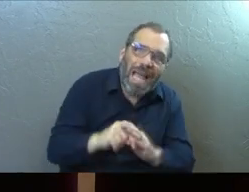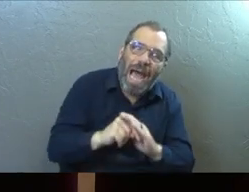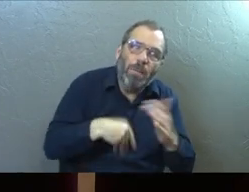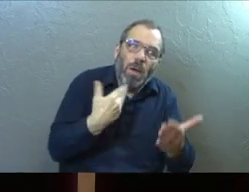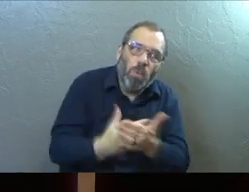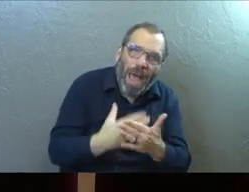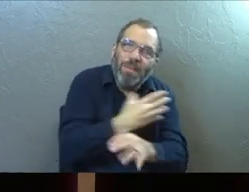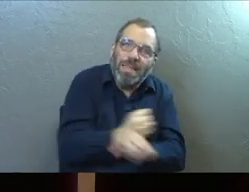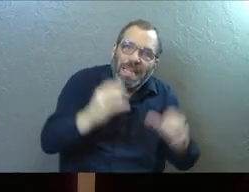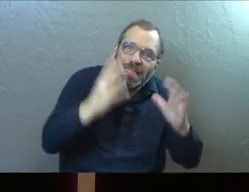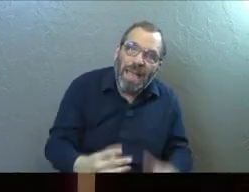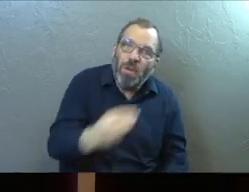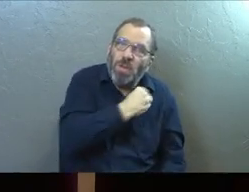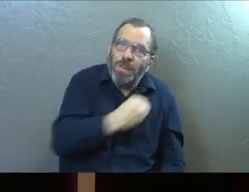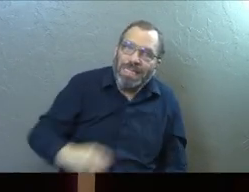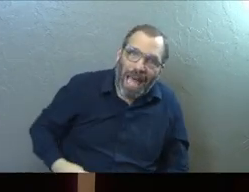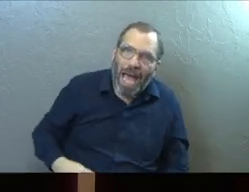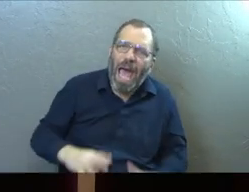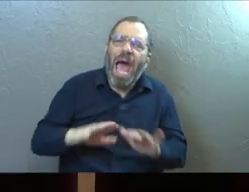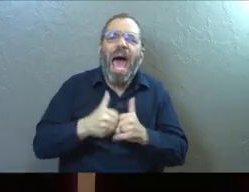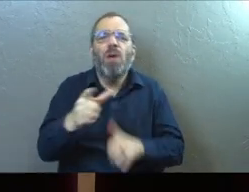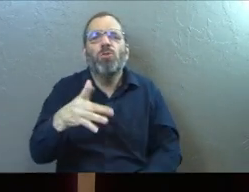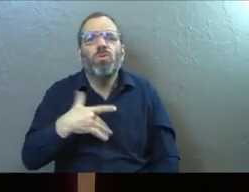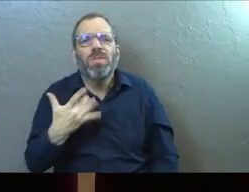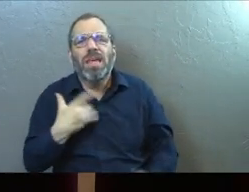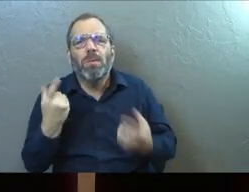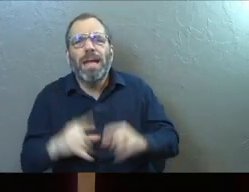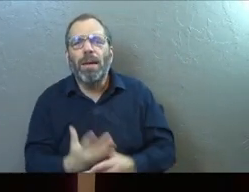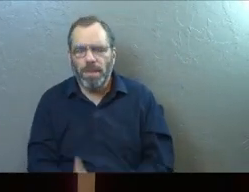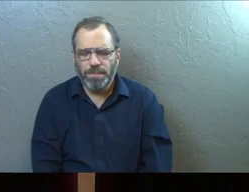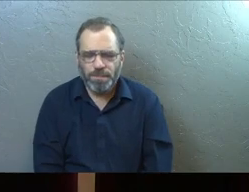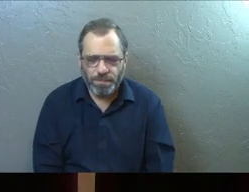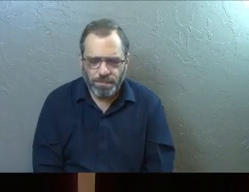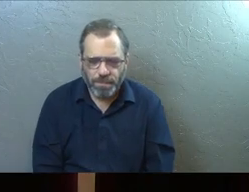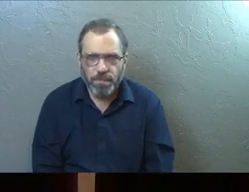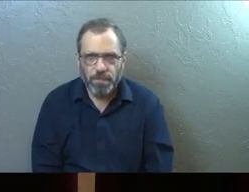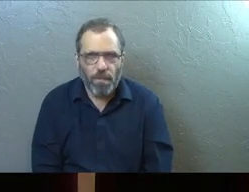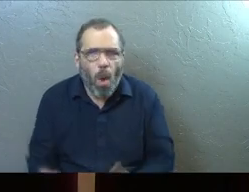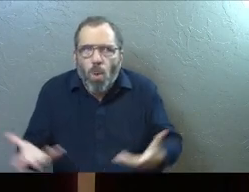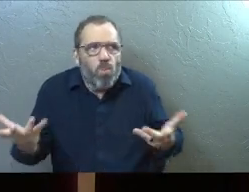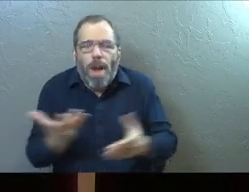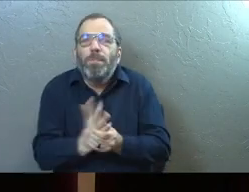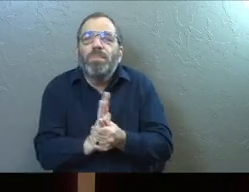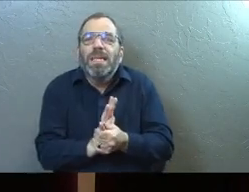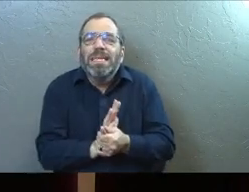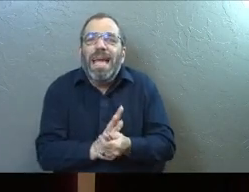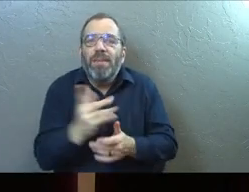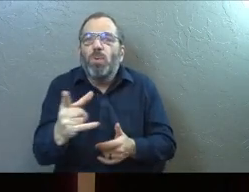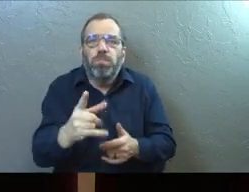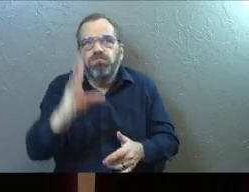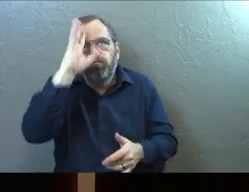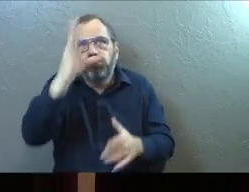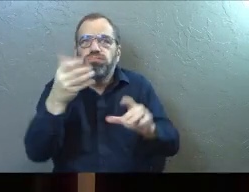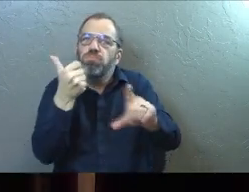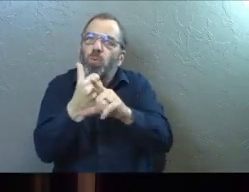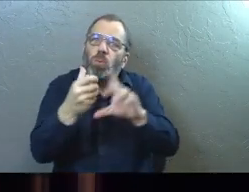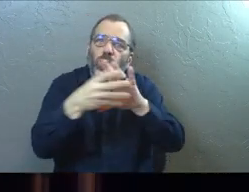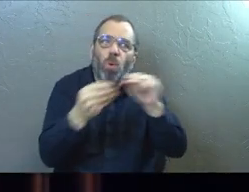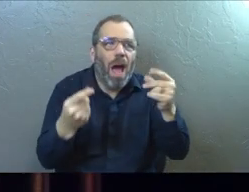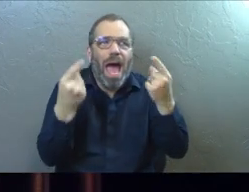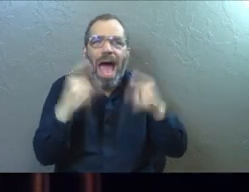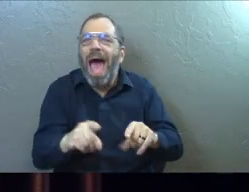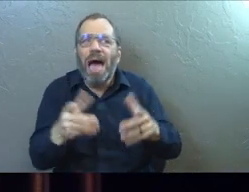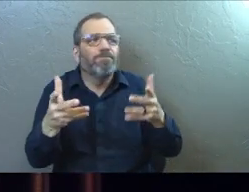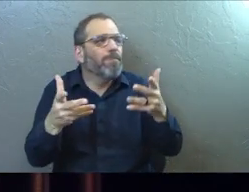arrival of the Savior, the Messiah, how do you think it would go? Like, what if you were asked to come up with how this is going to happen, how